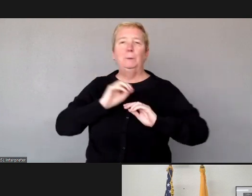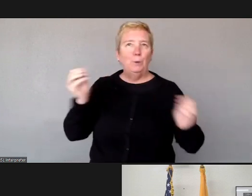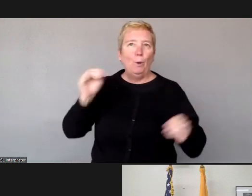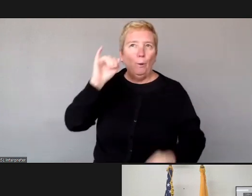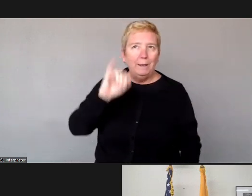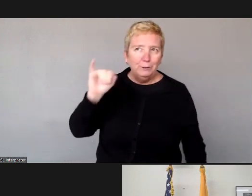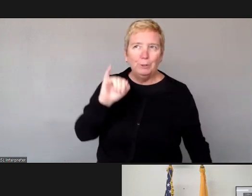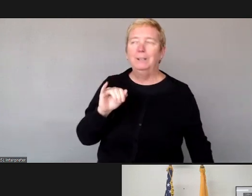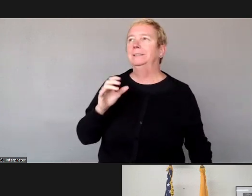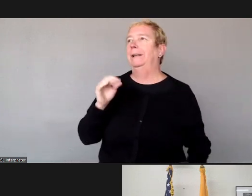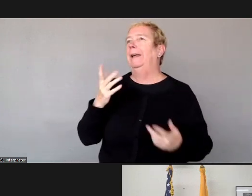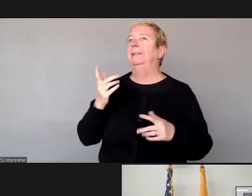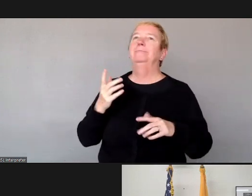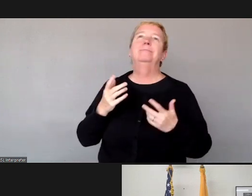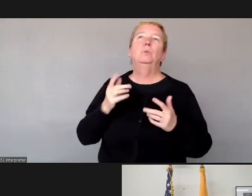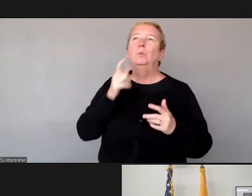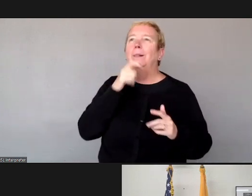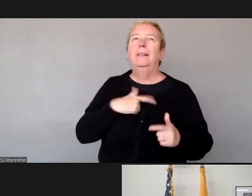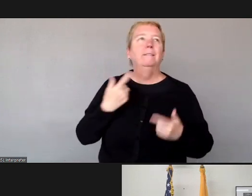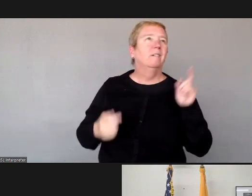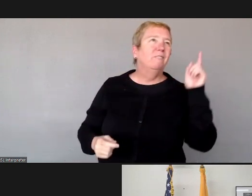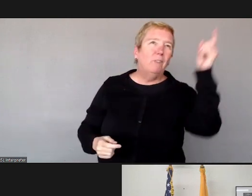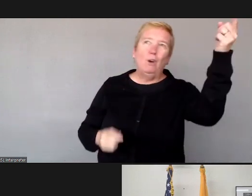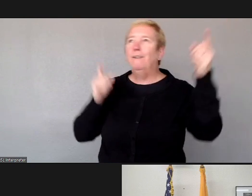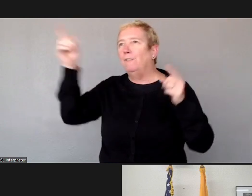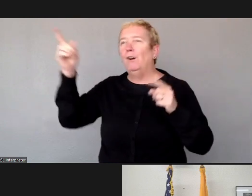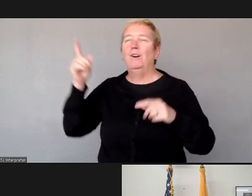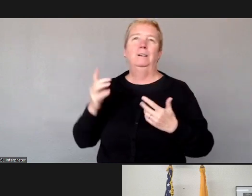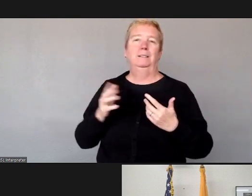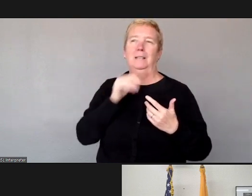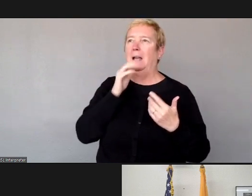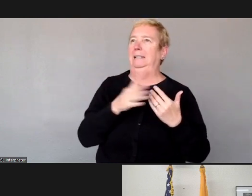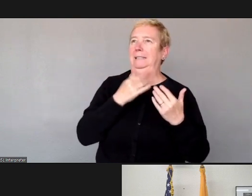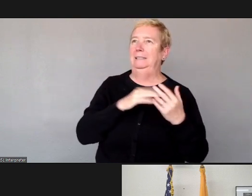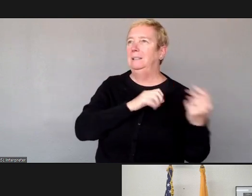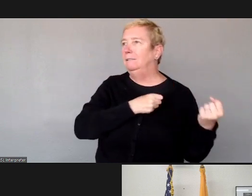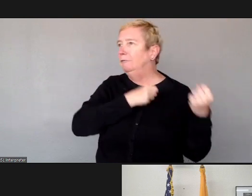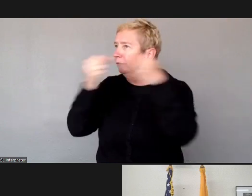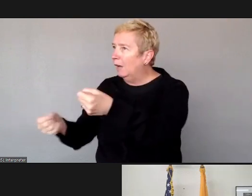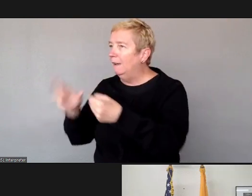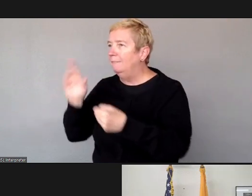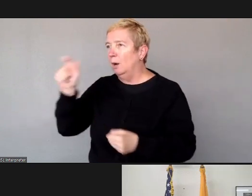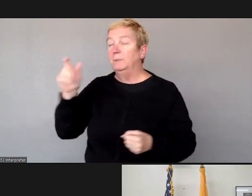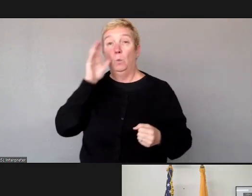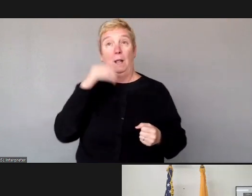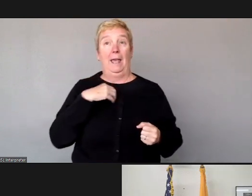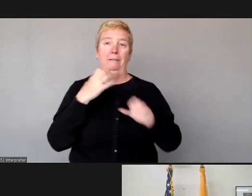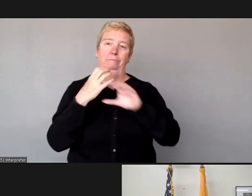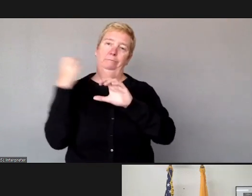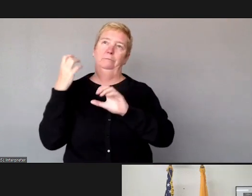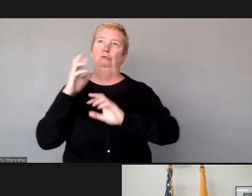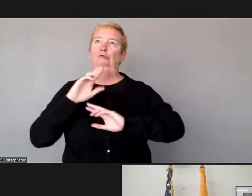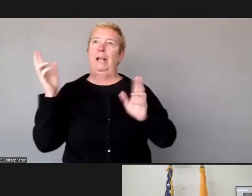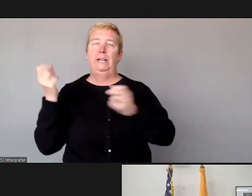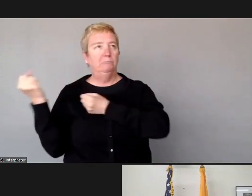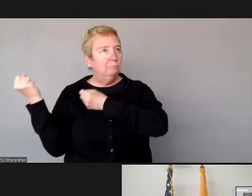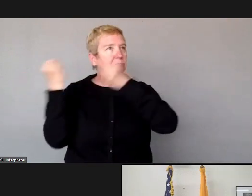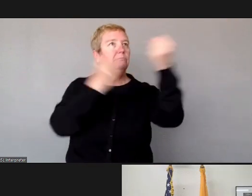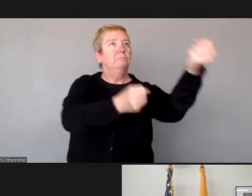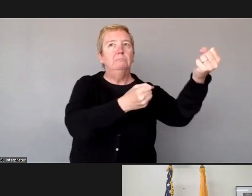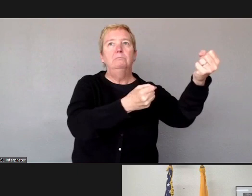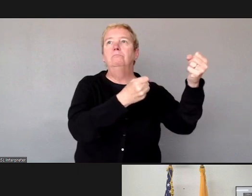in difficult to reach areas. We would like to make sure that we have mobile teams still ready to reach